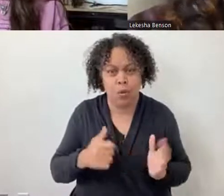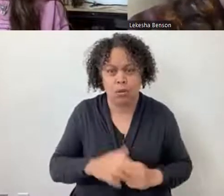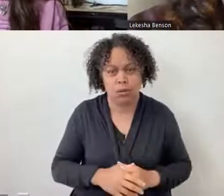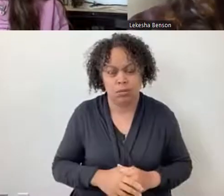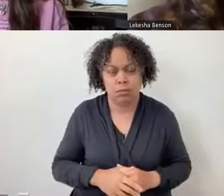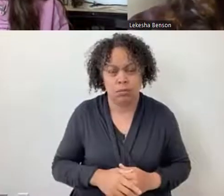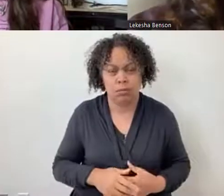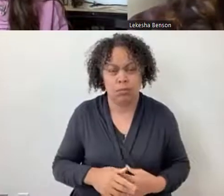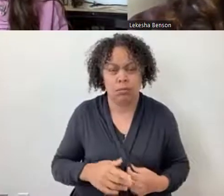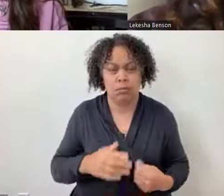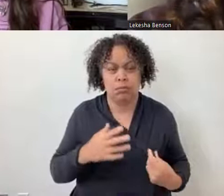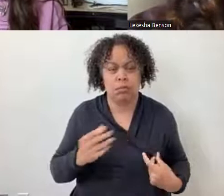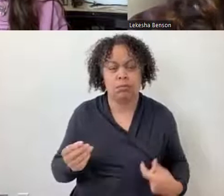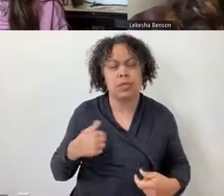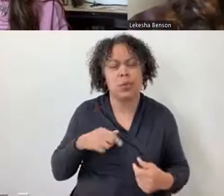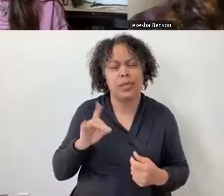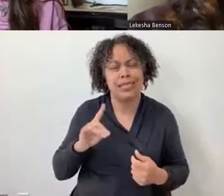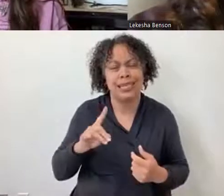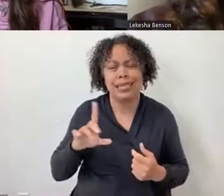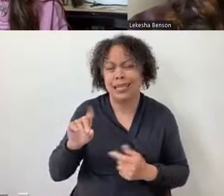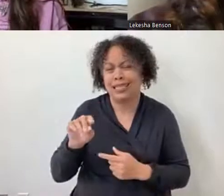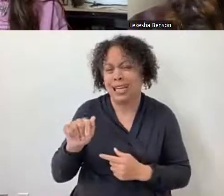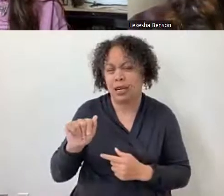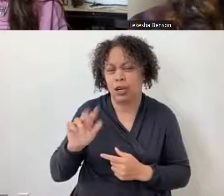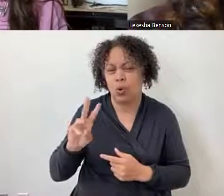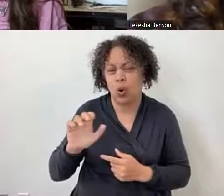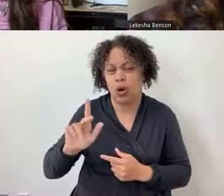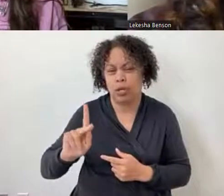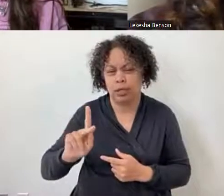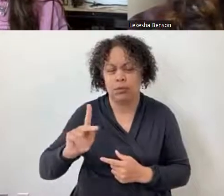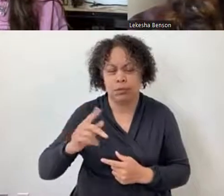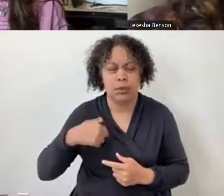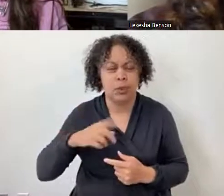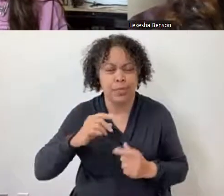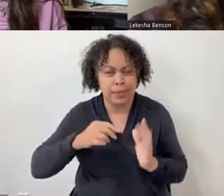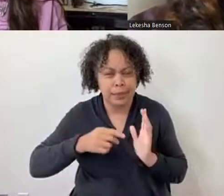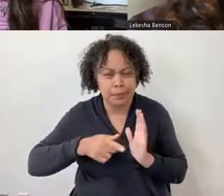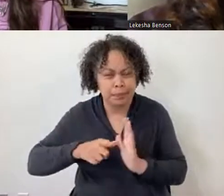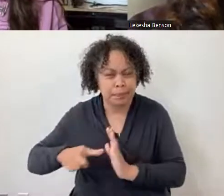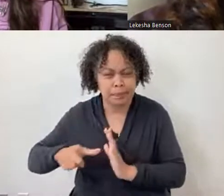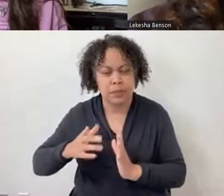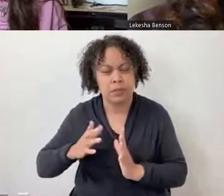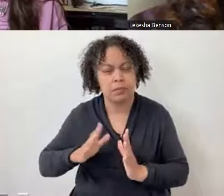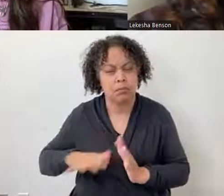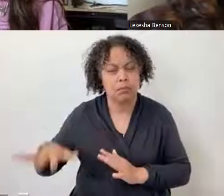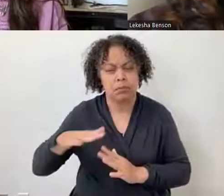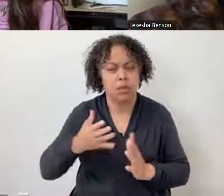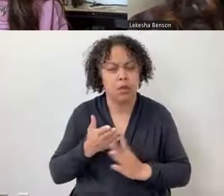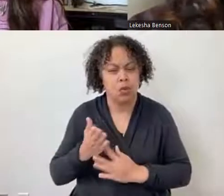have we did like a data walk where we went through in my local community and